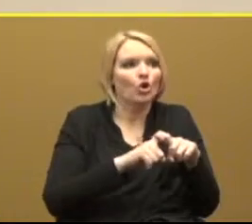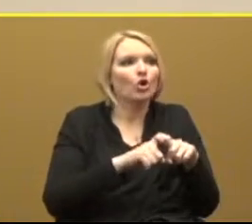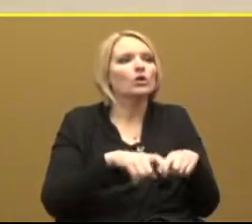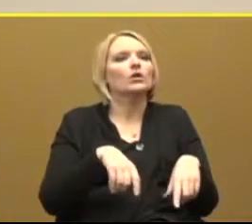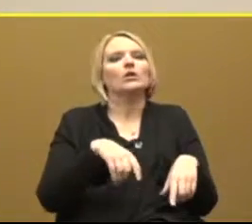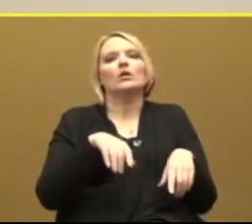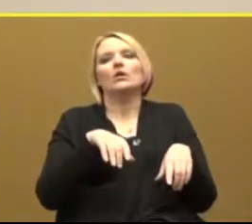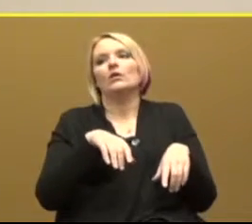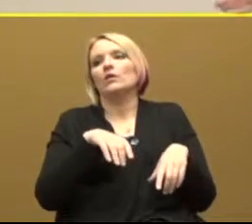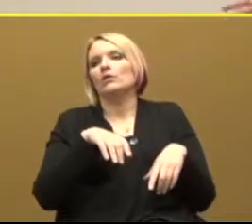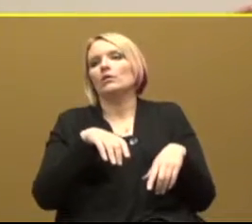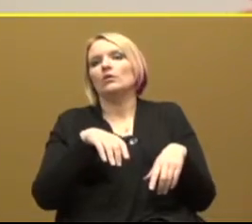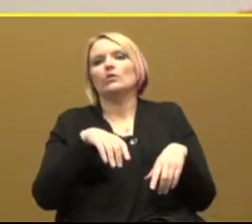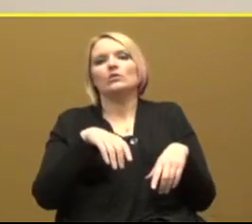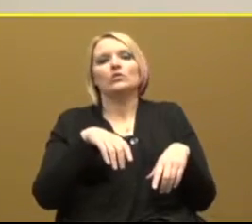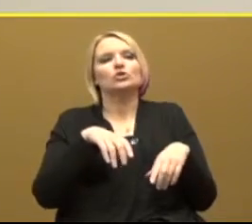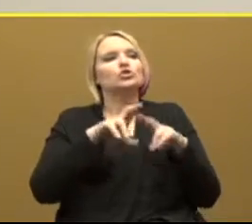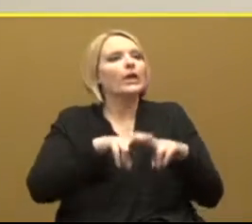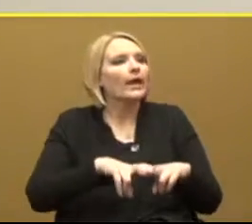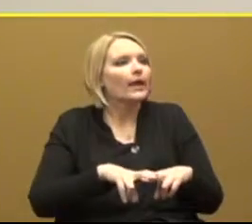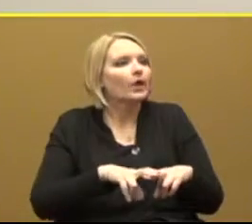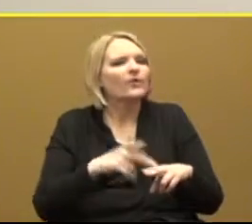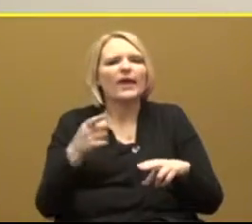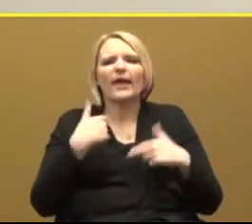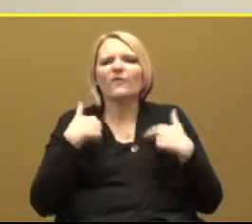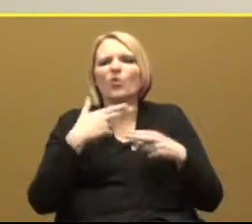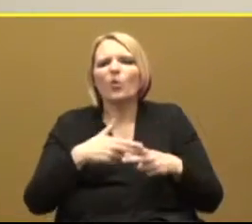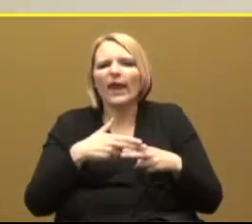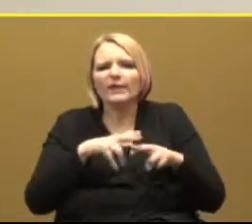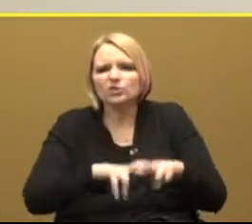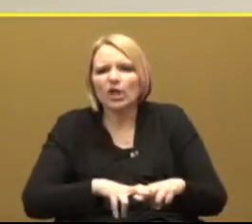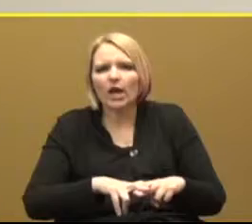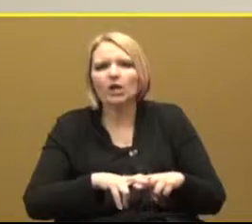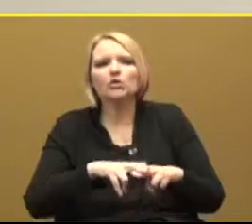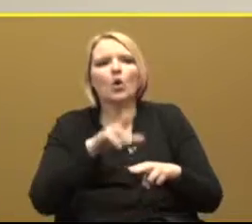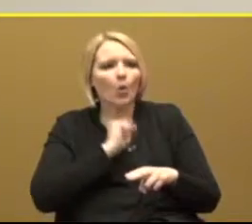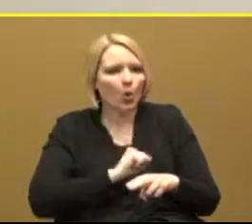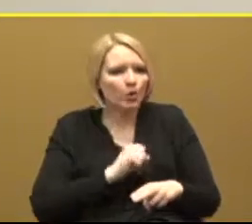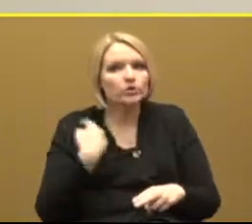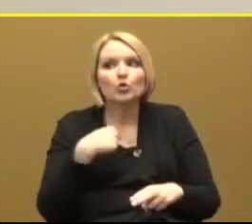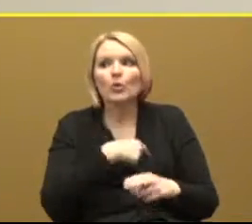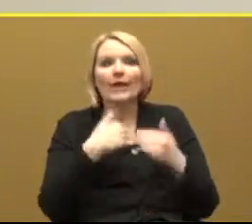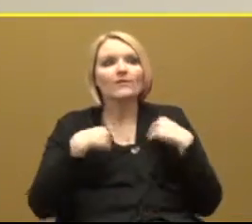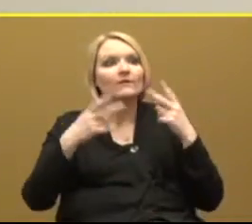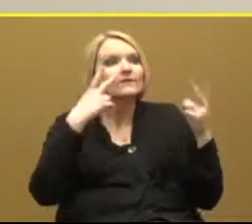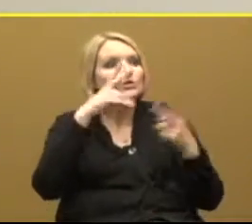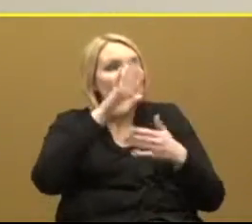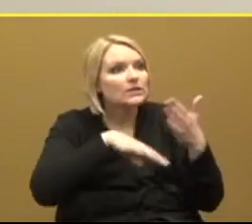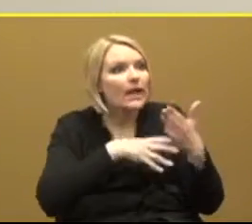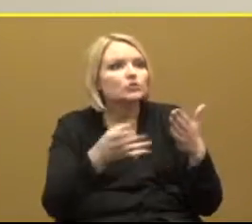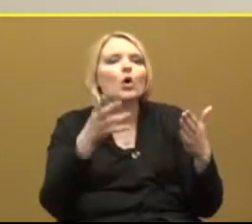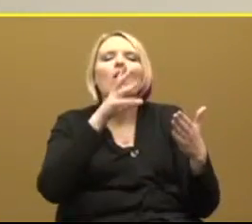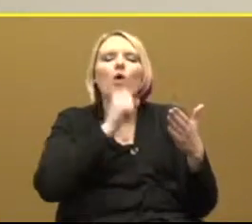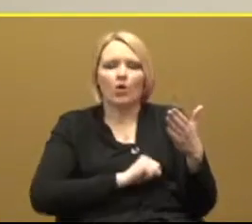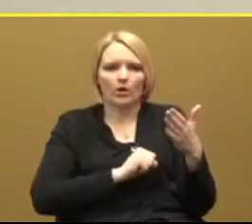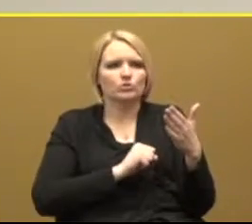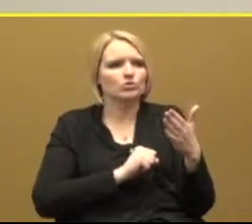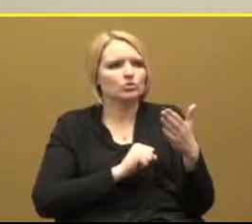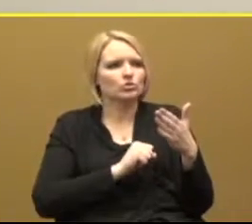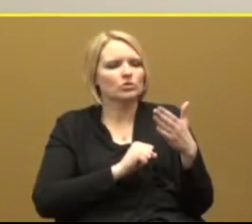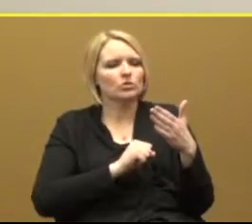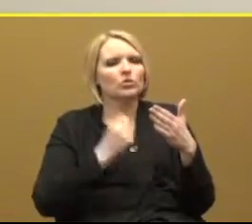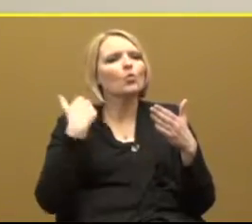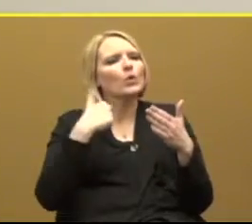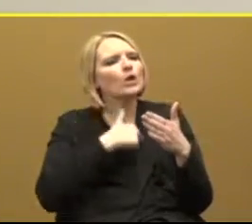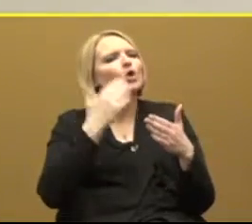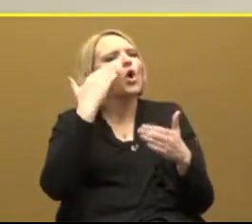backpack, every weight chair, we have weight chairs in this classroom. We have visual schedules in this classroom. We know